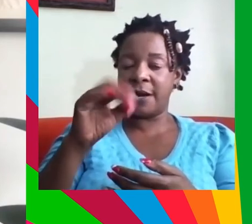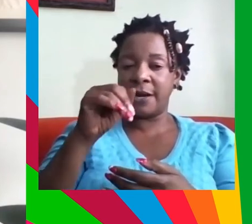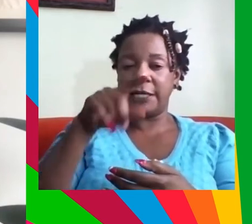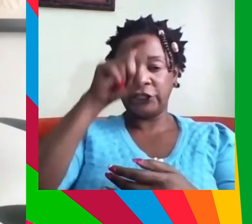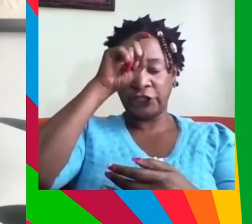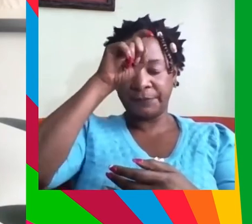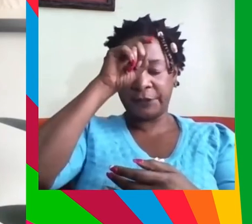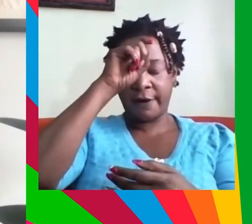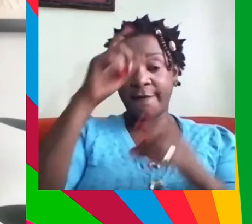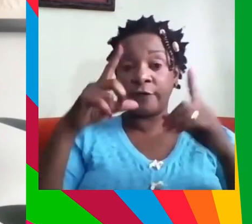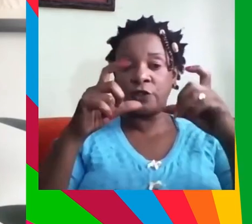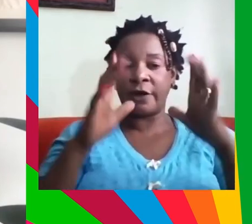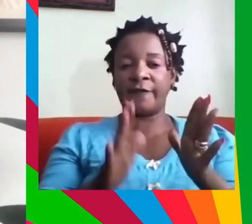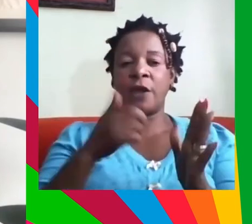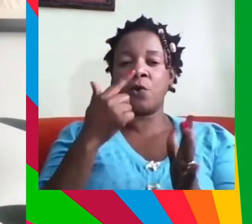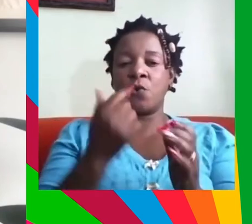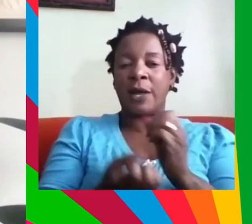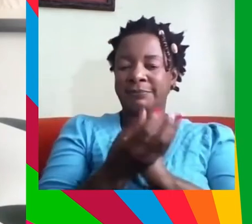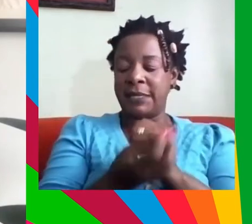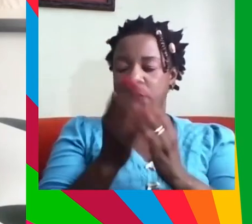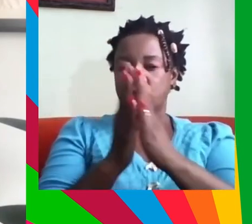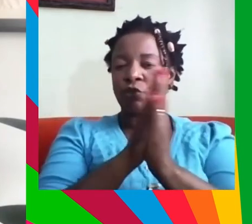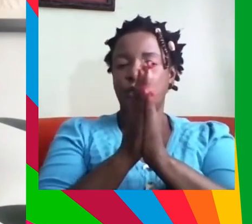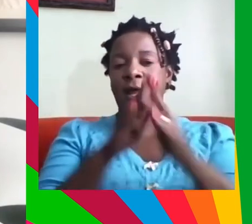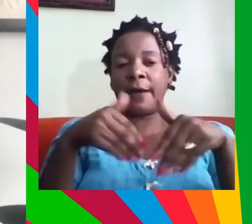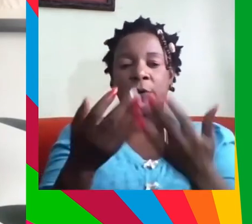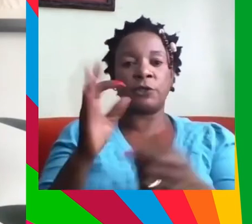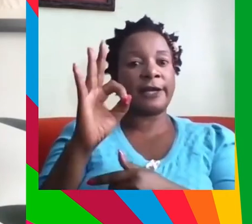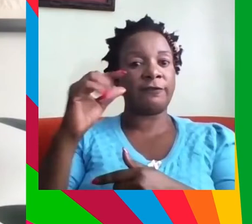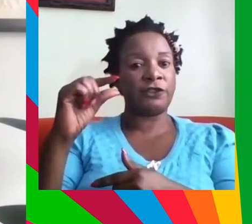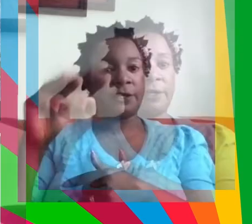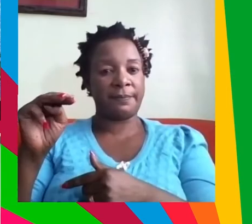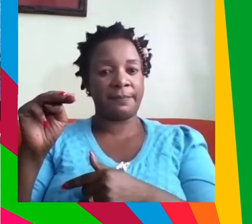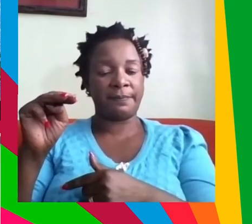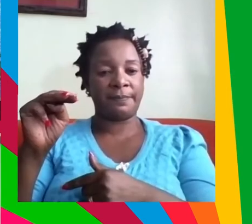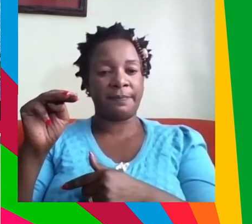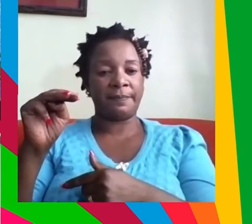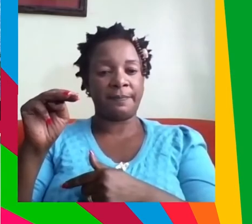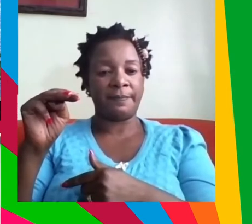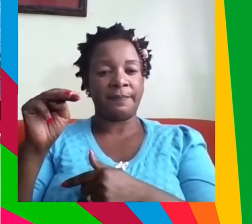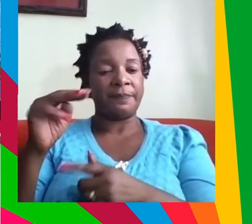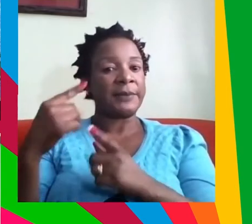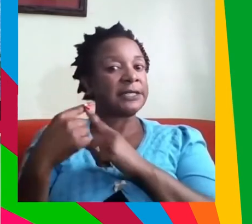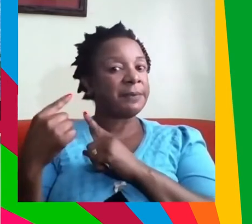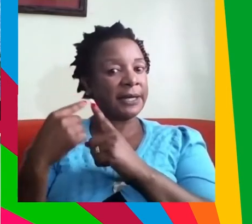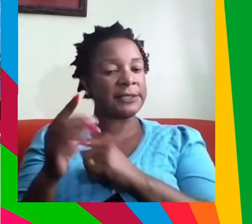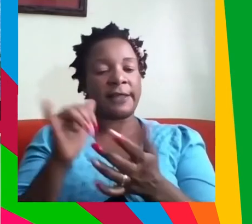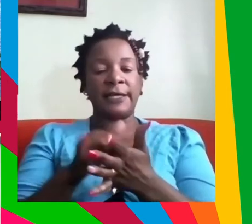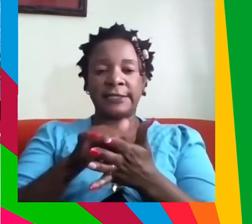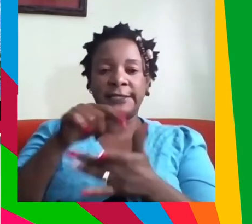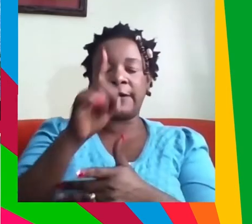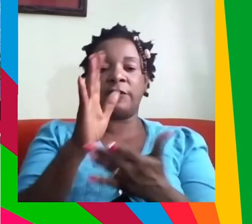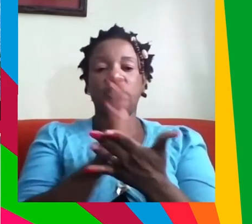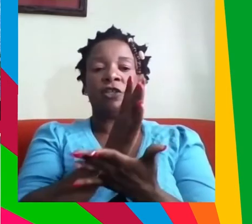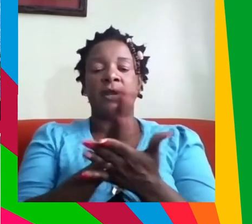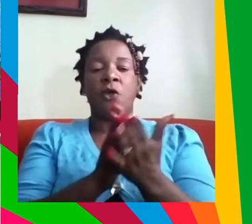told her story about FGM. And the experience that she has shared through